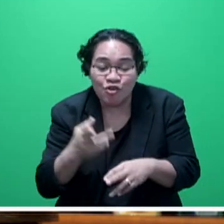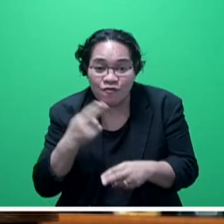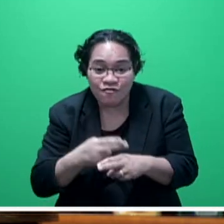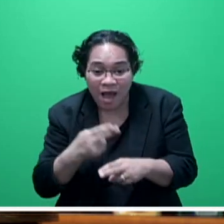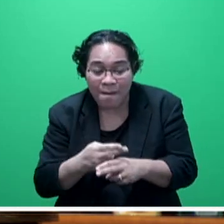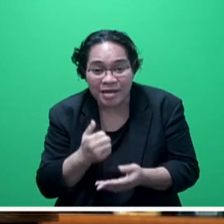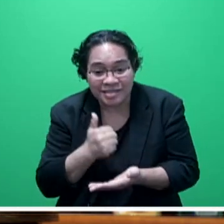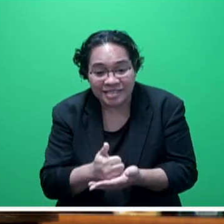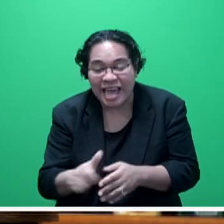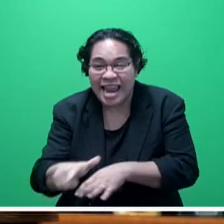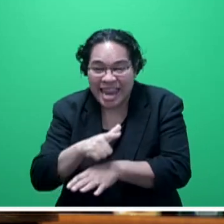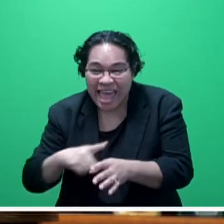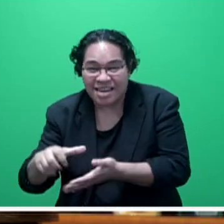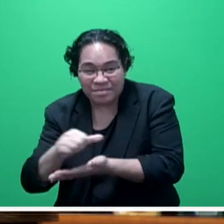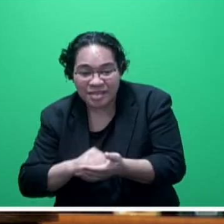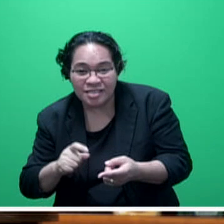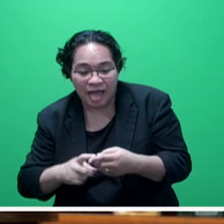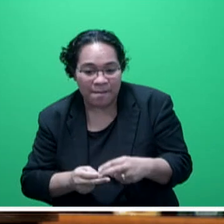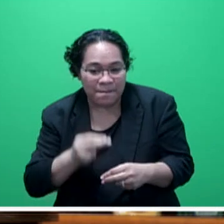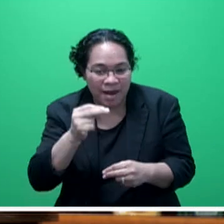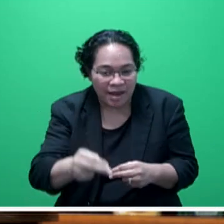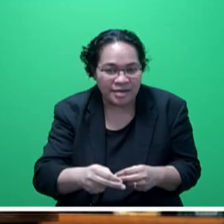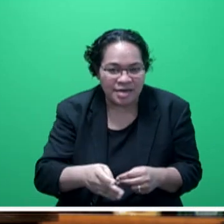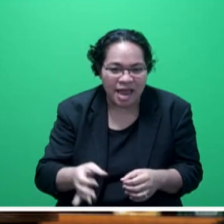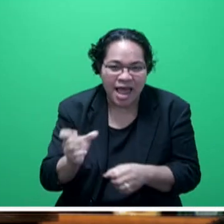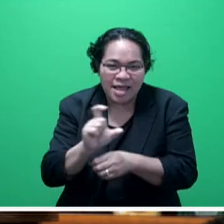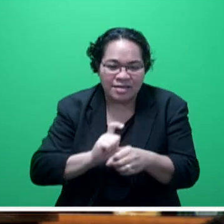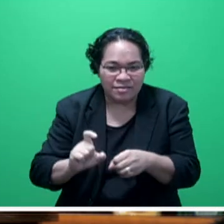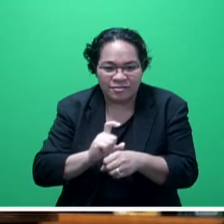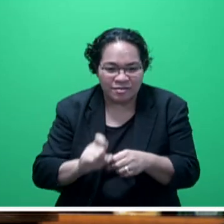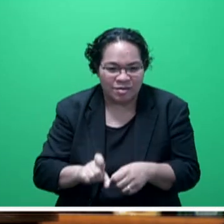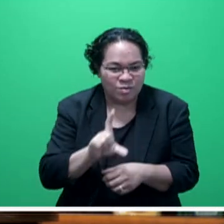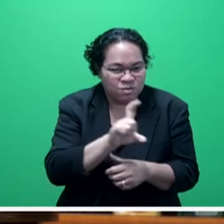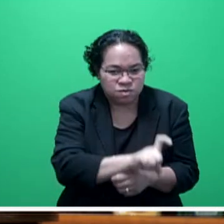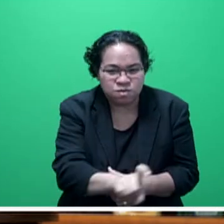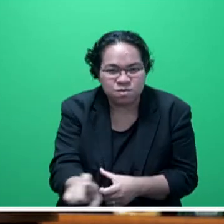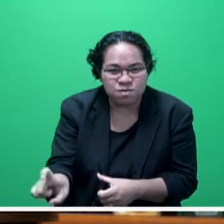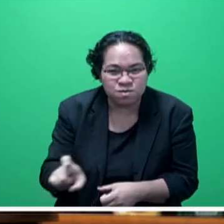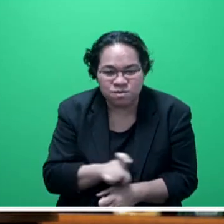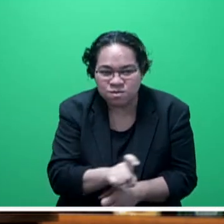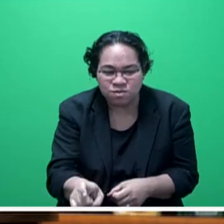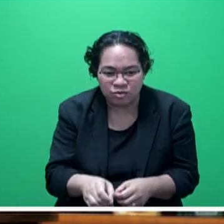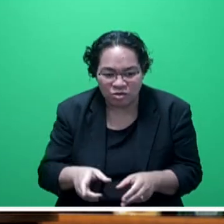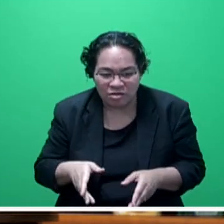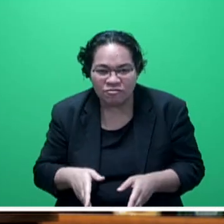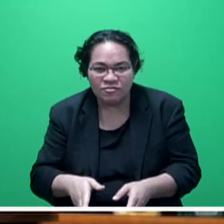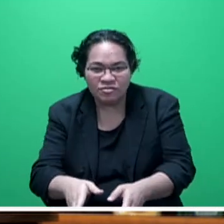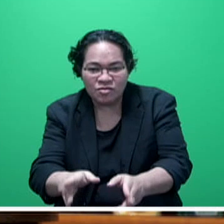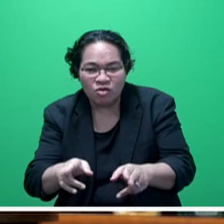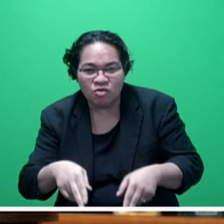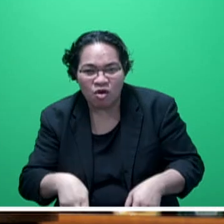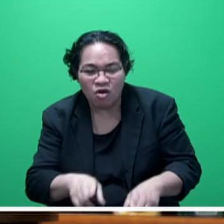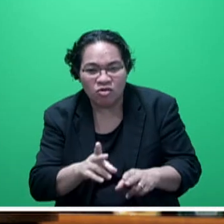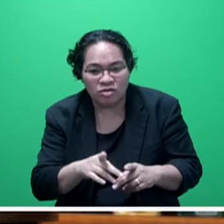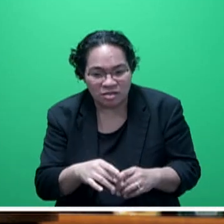purchase and planting, fertilizer and weedicide subsidies, cane access road grants,